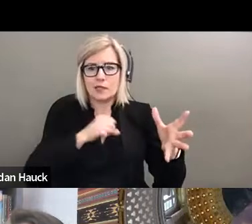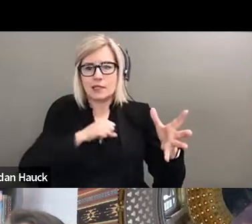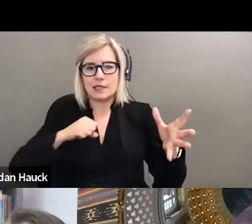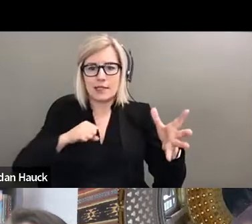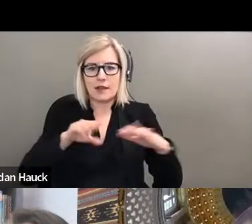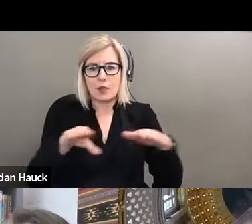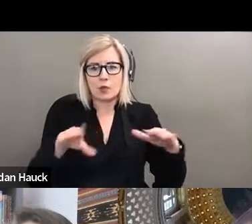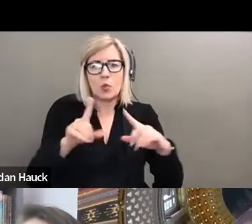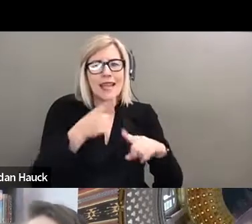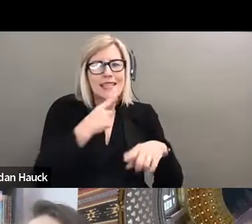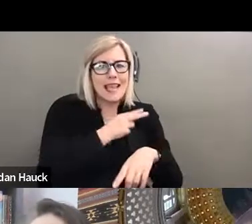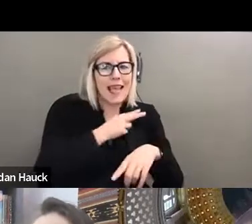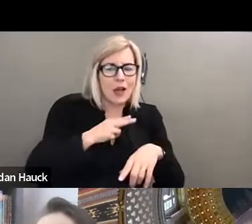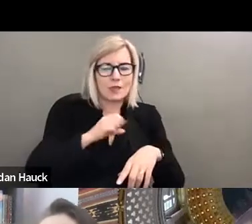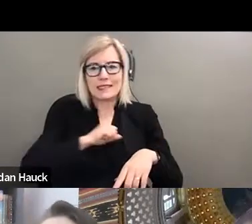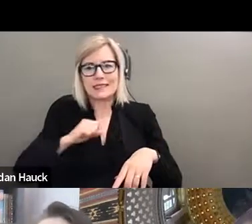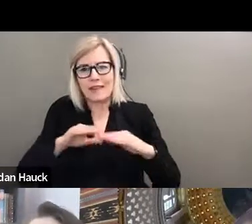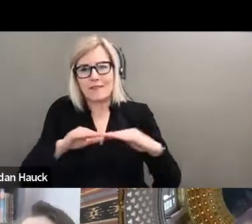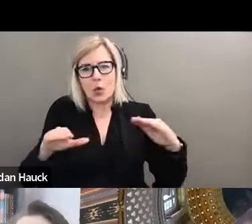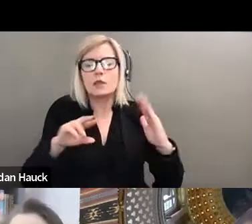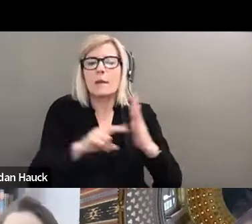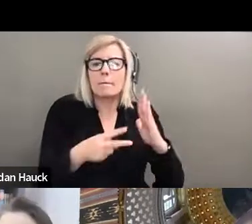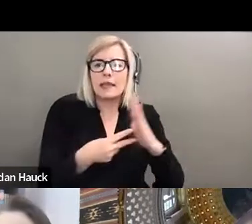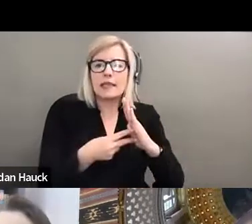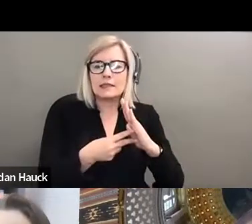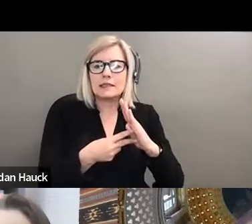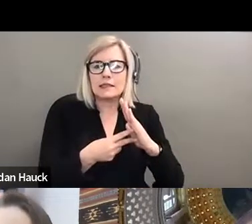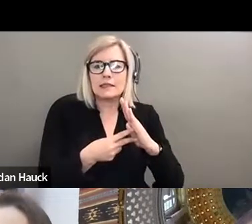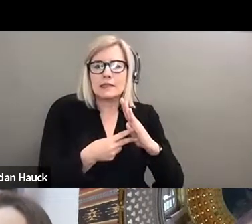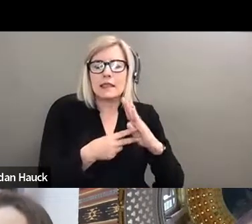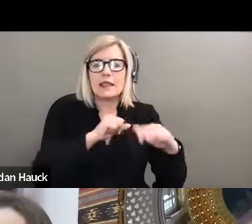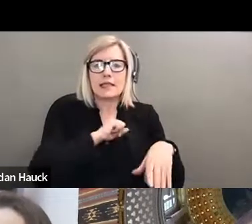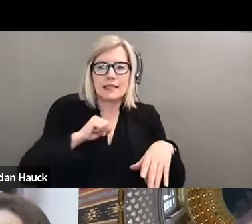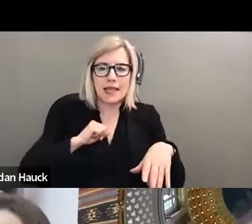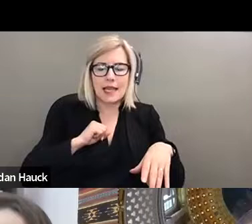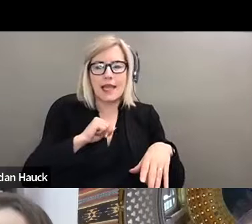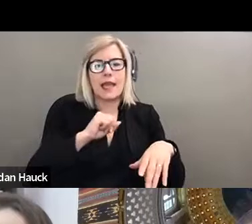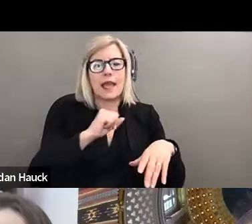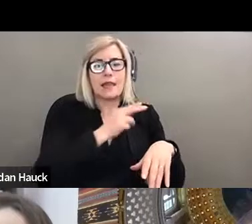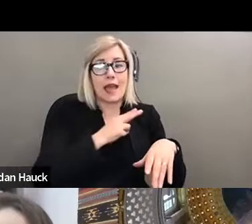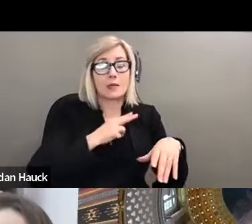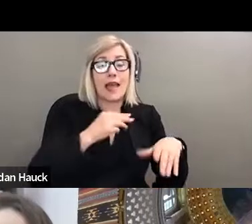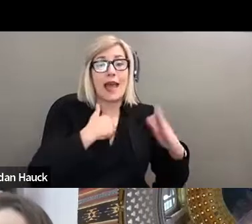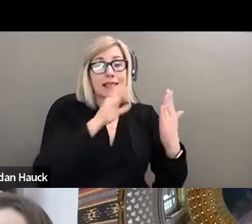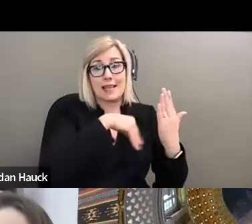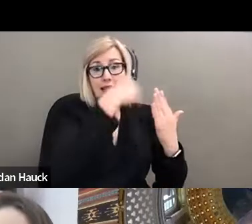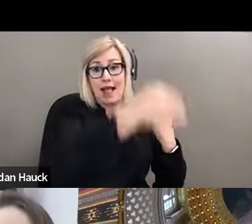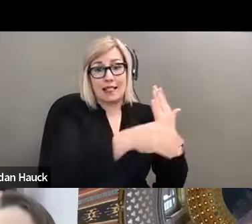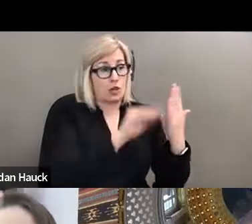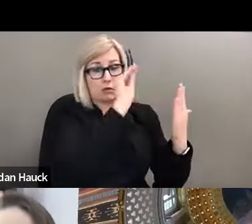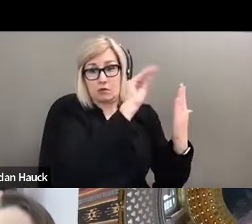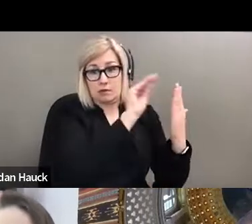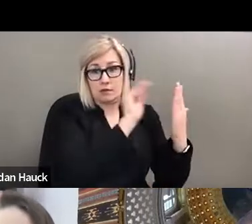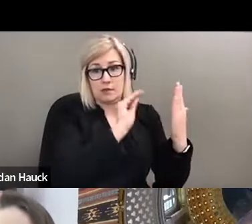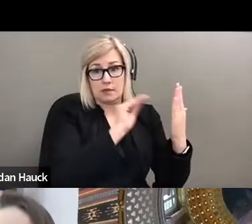And when I say House and Senate floors, it's the Senate and the House have a calendar that they put all the bills on,